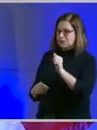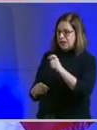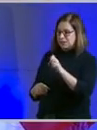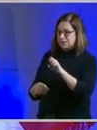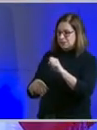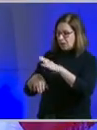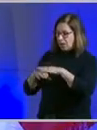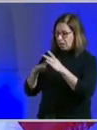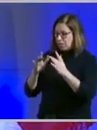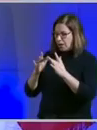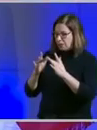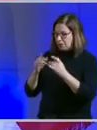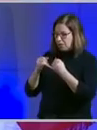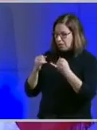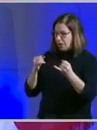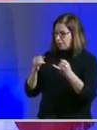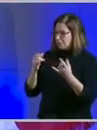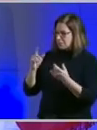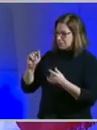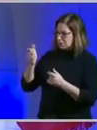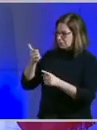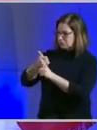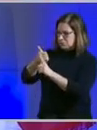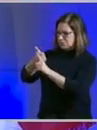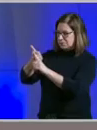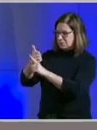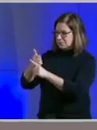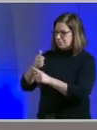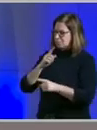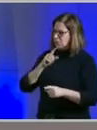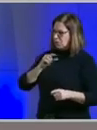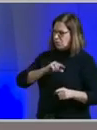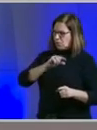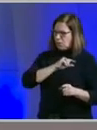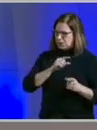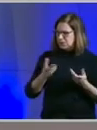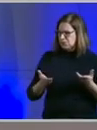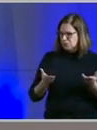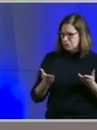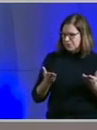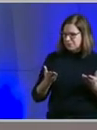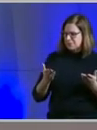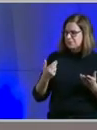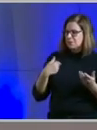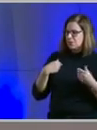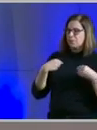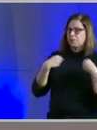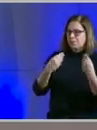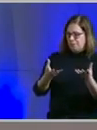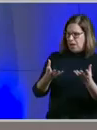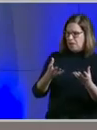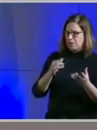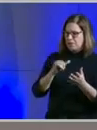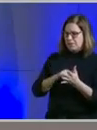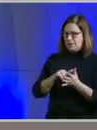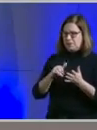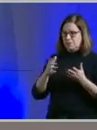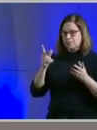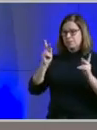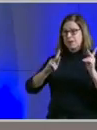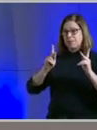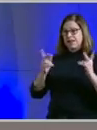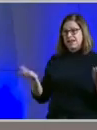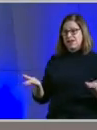had before. So it's that investment in the technology resources to provide the services that our residents expect. And